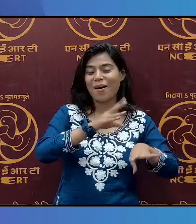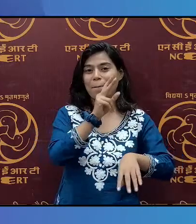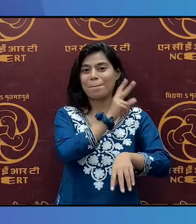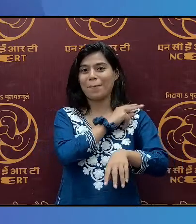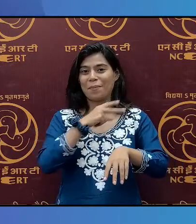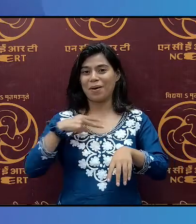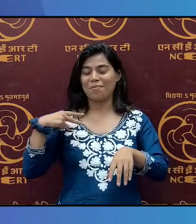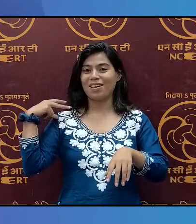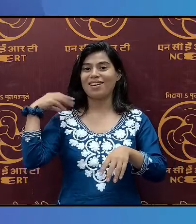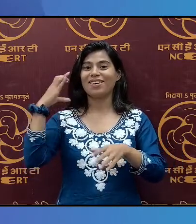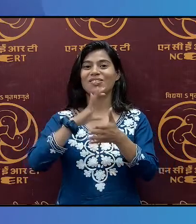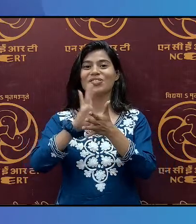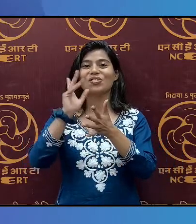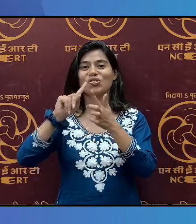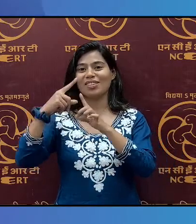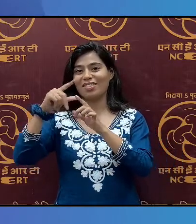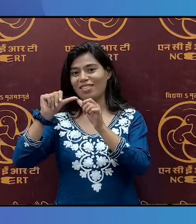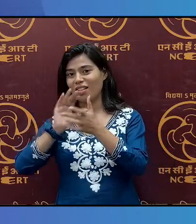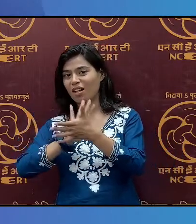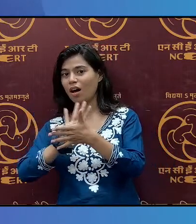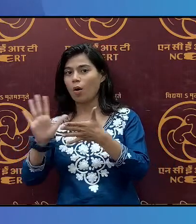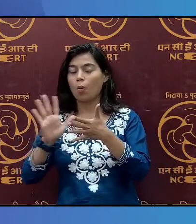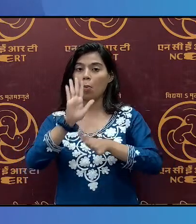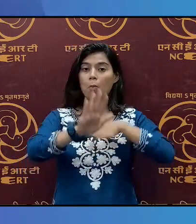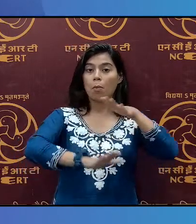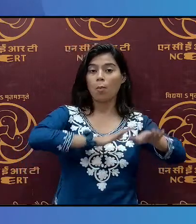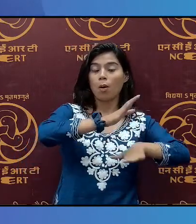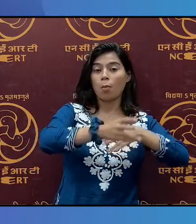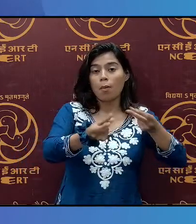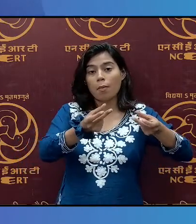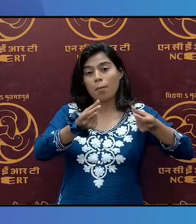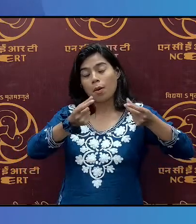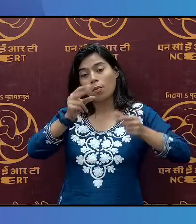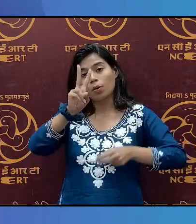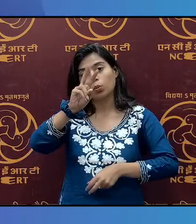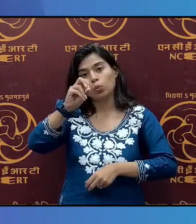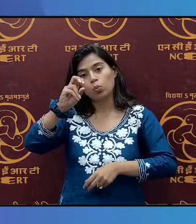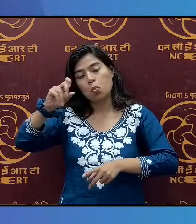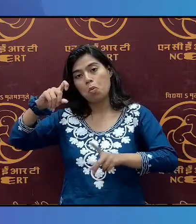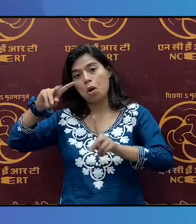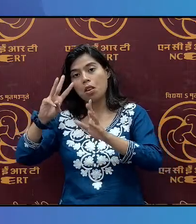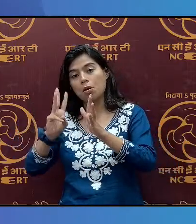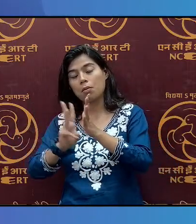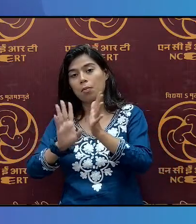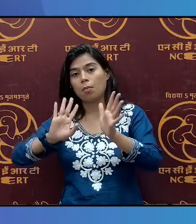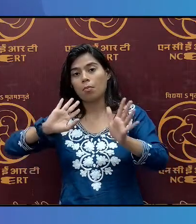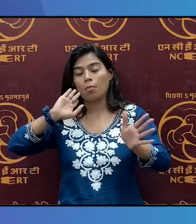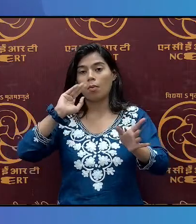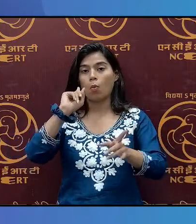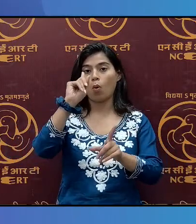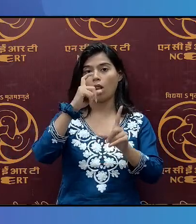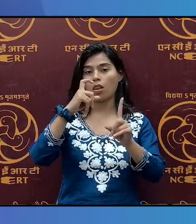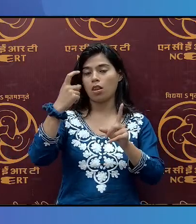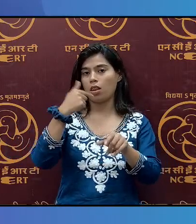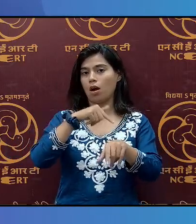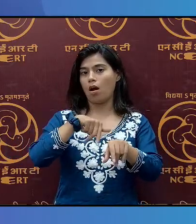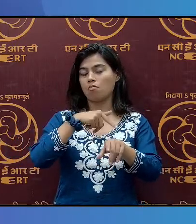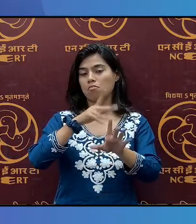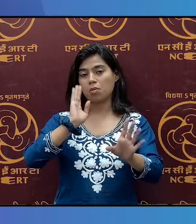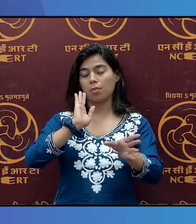world. It runs about 100 to 150 kilometers per hour.